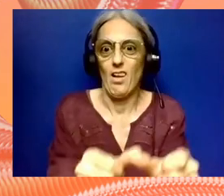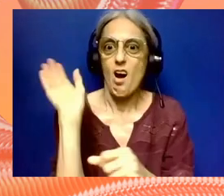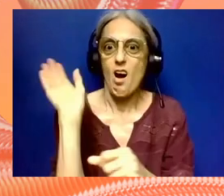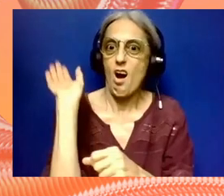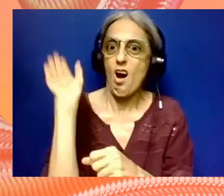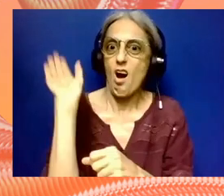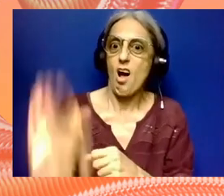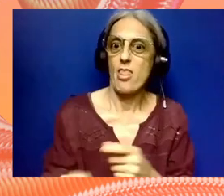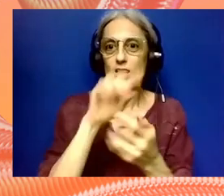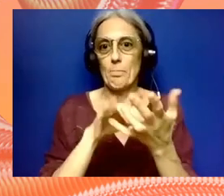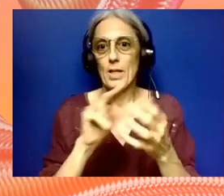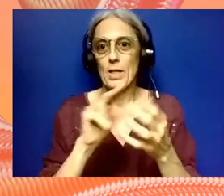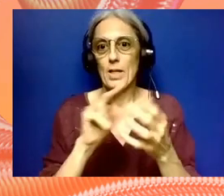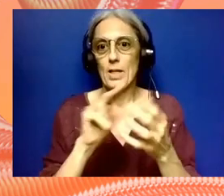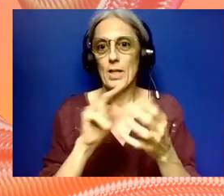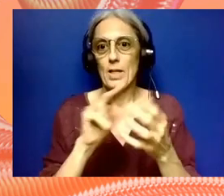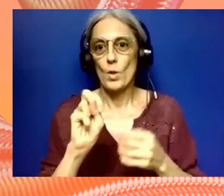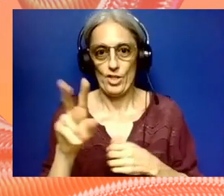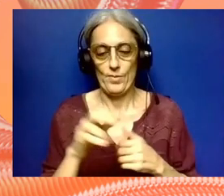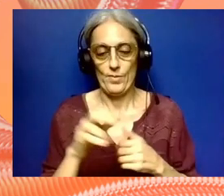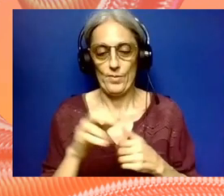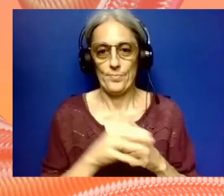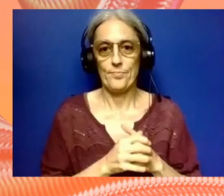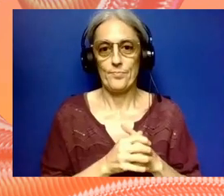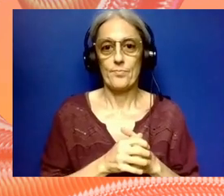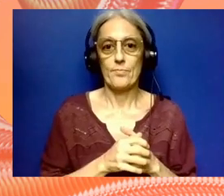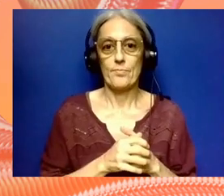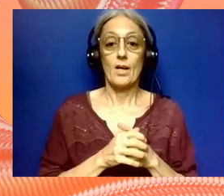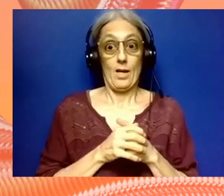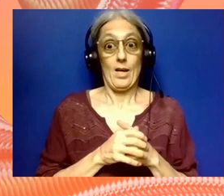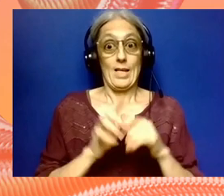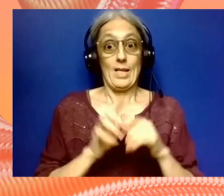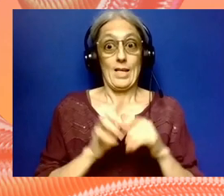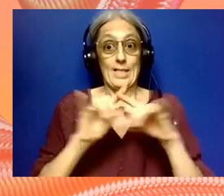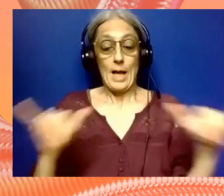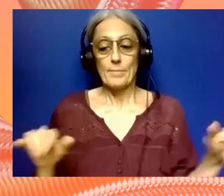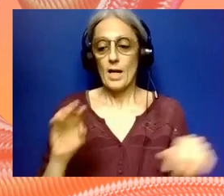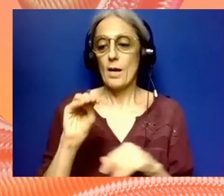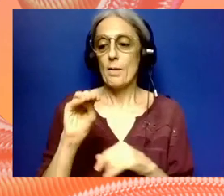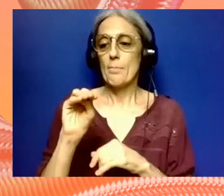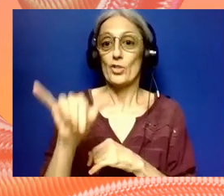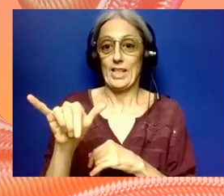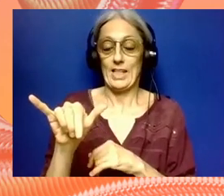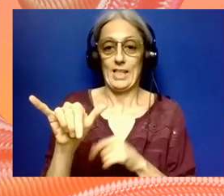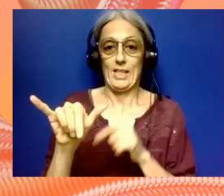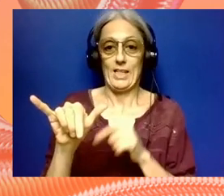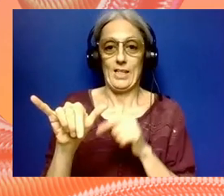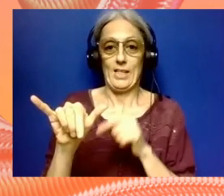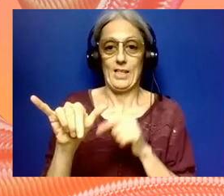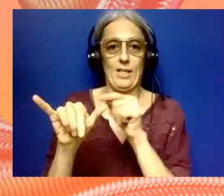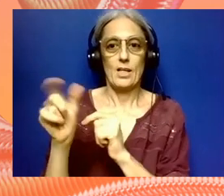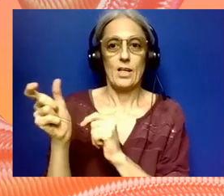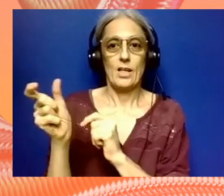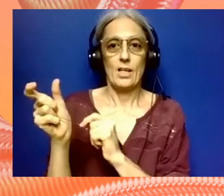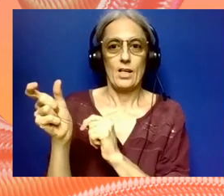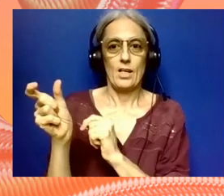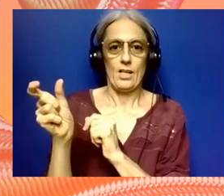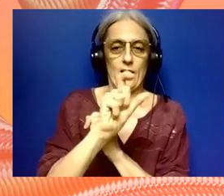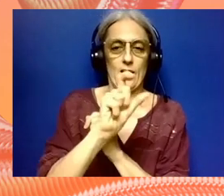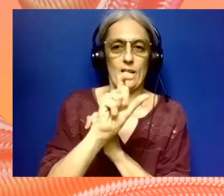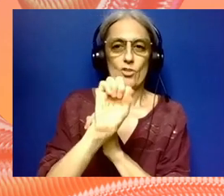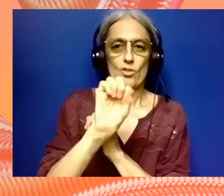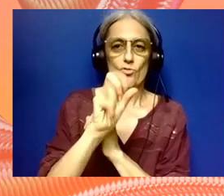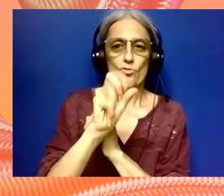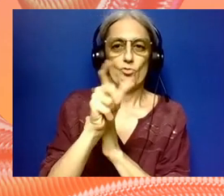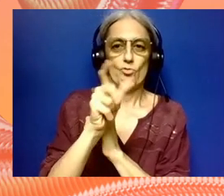In the midst of that, Mercury stations retrograde, not to station direct until November